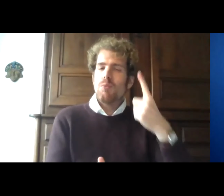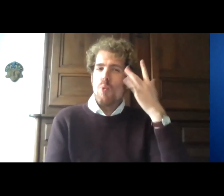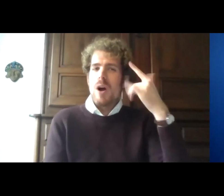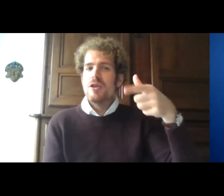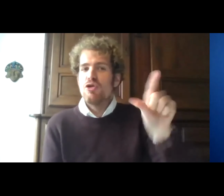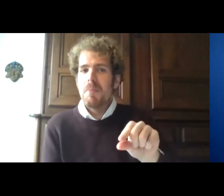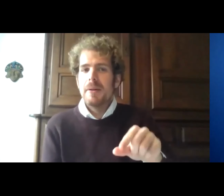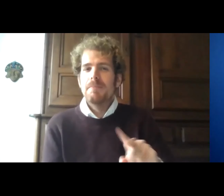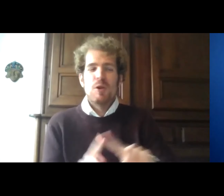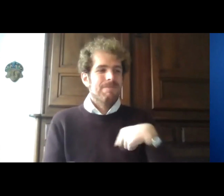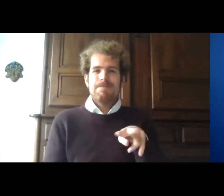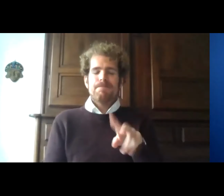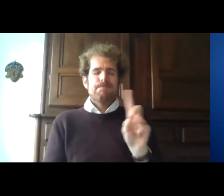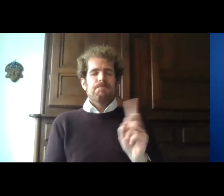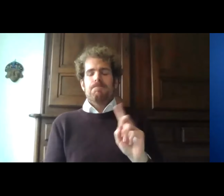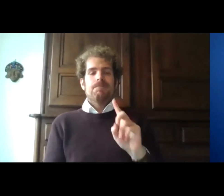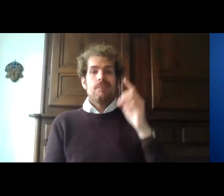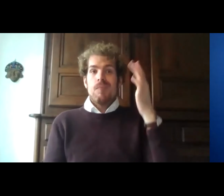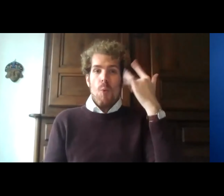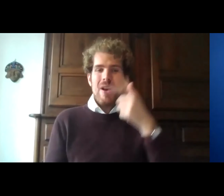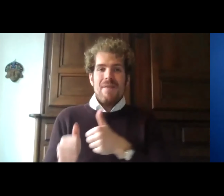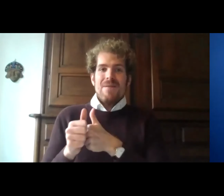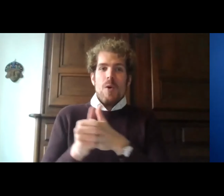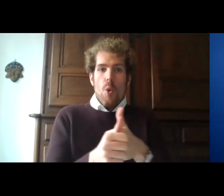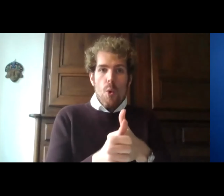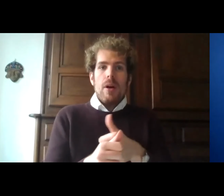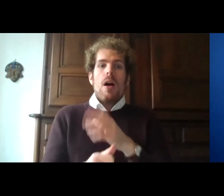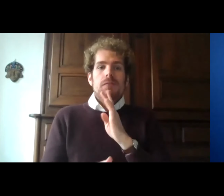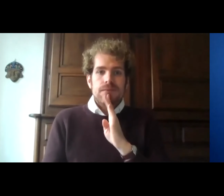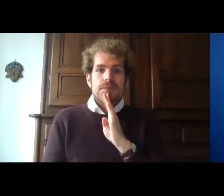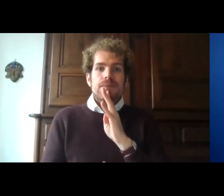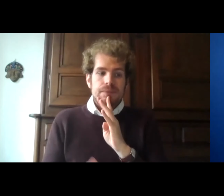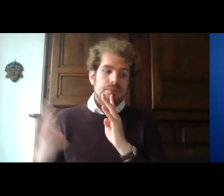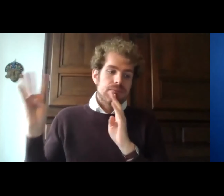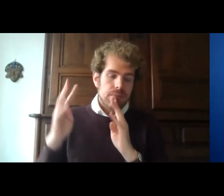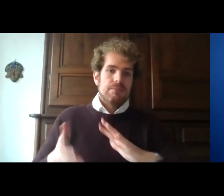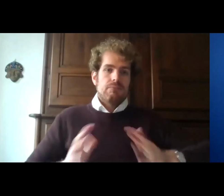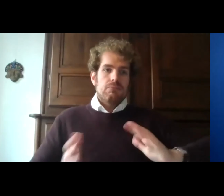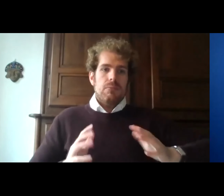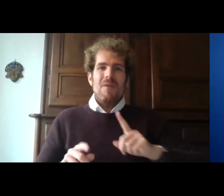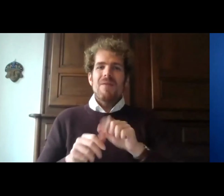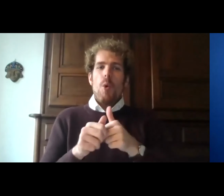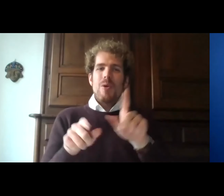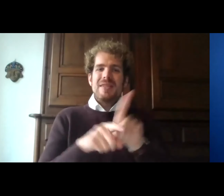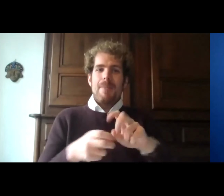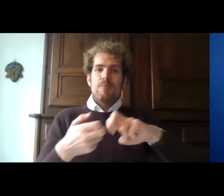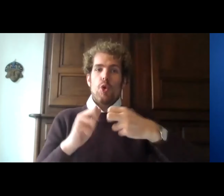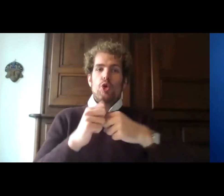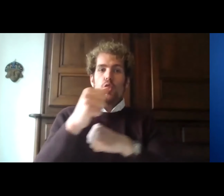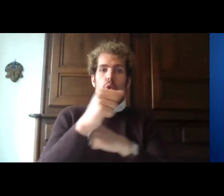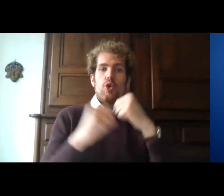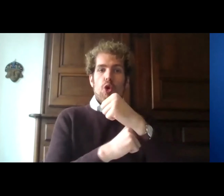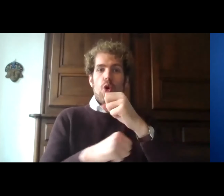can be used to replace sign language interpreters as a more cost-effective solution. But what we've